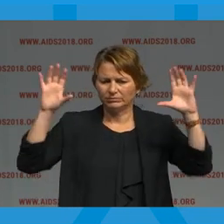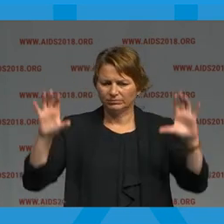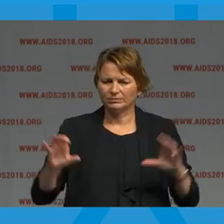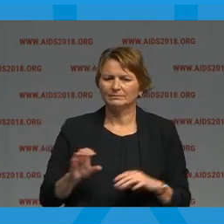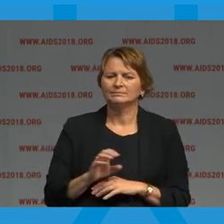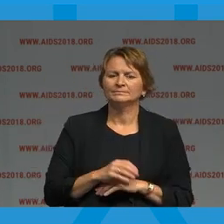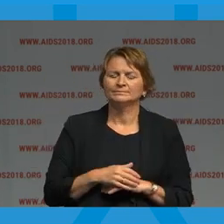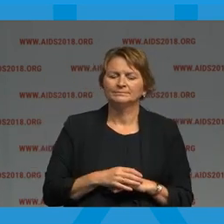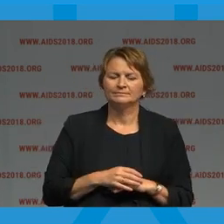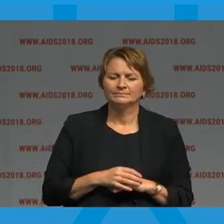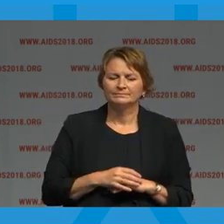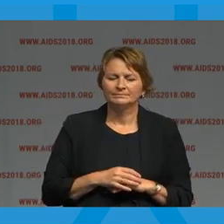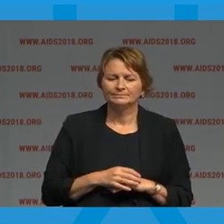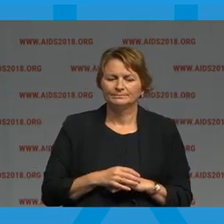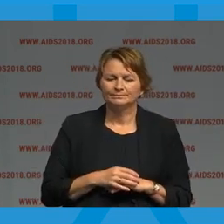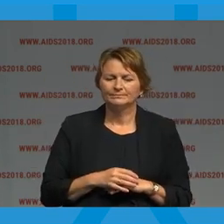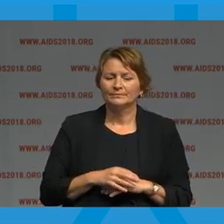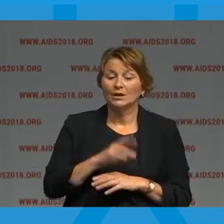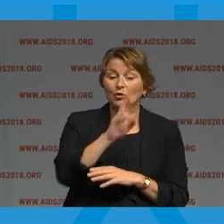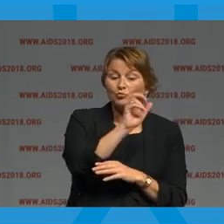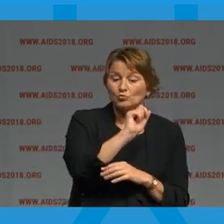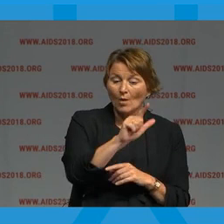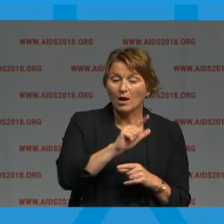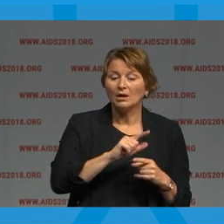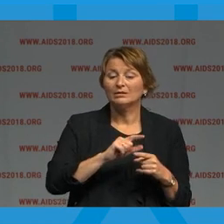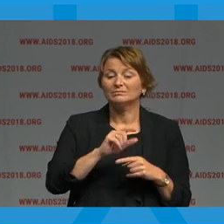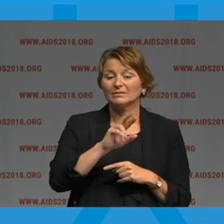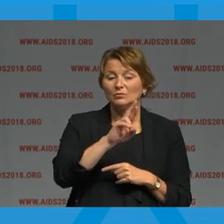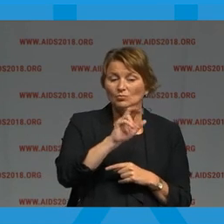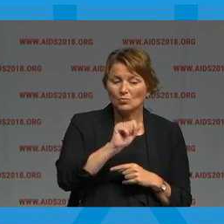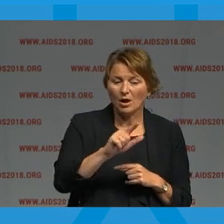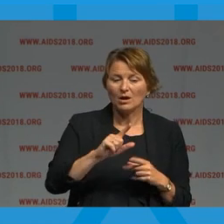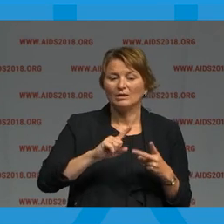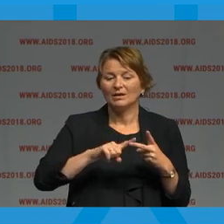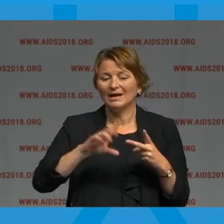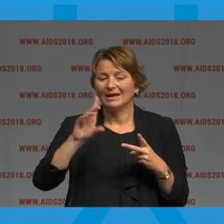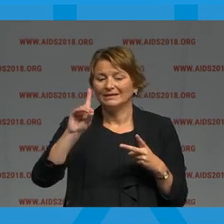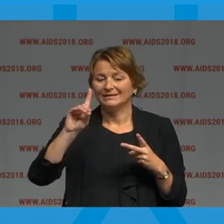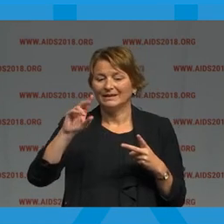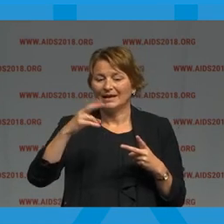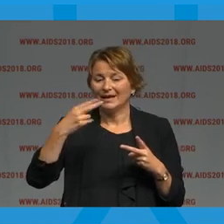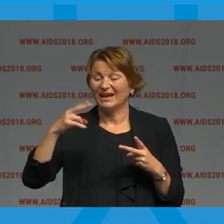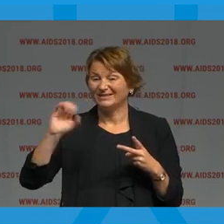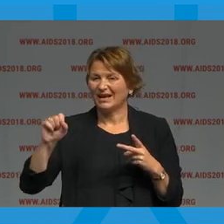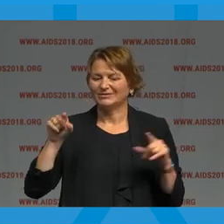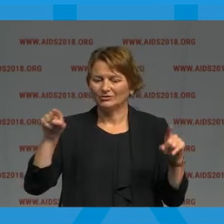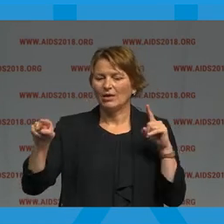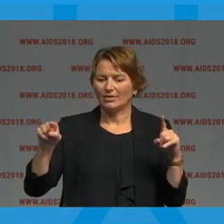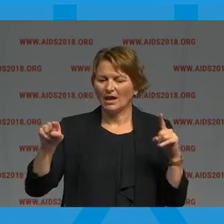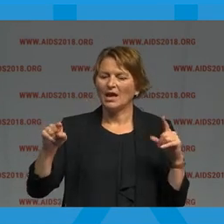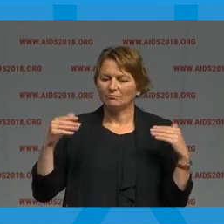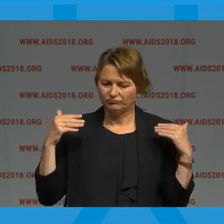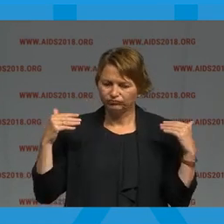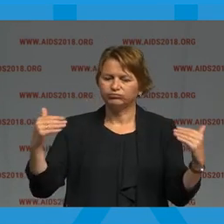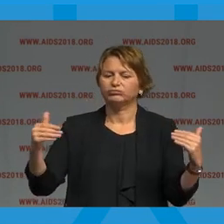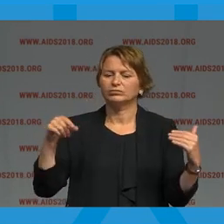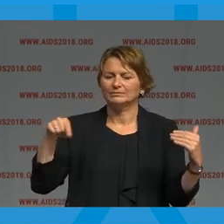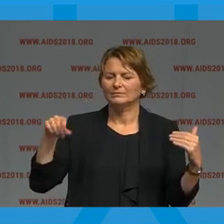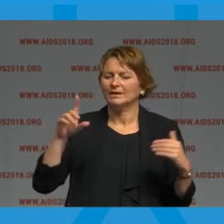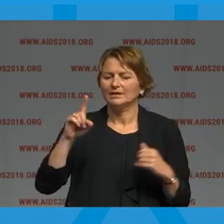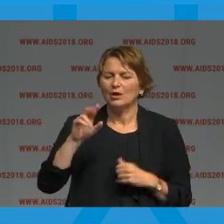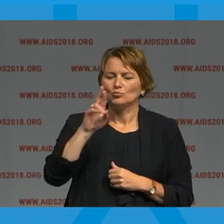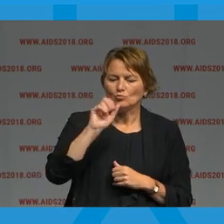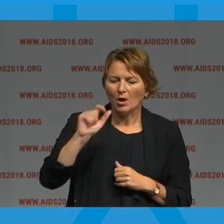raltegravir, elbaitegravir, and dolutegravir are among the preferred drugs, and the indication varies according to the drug, age of the